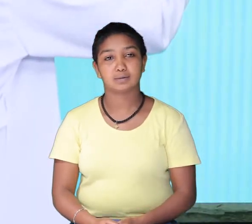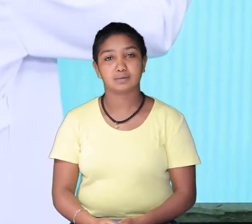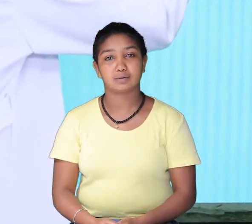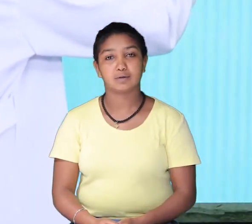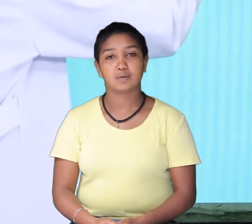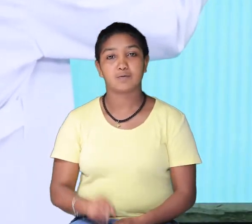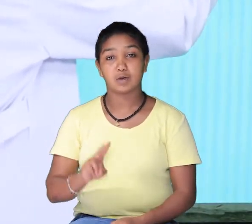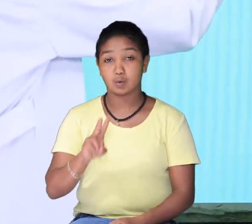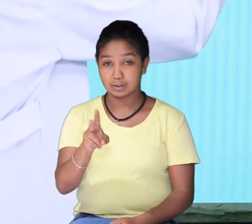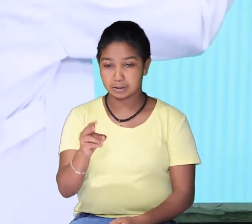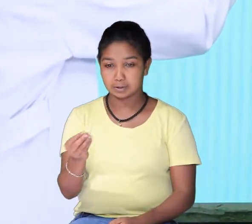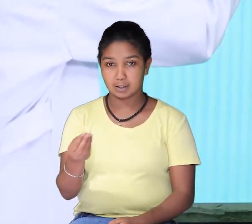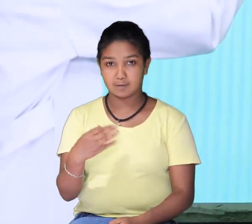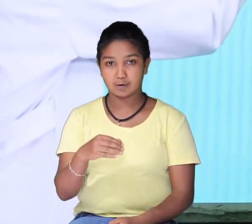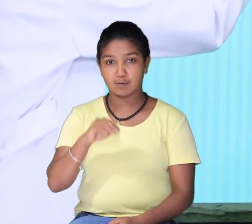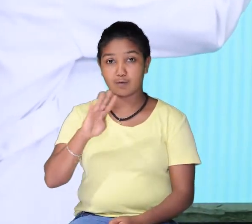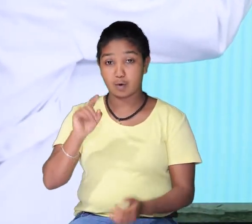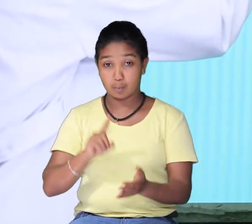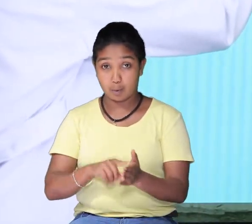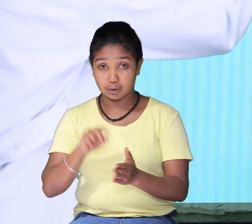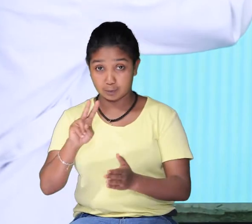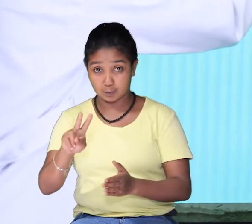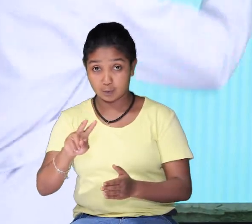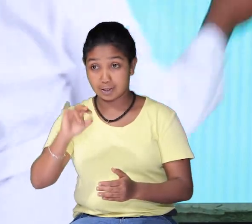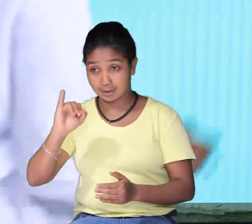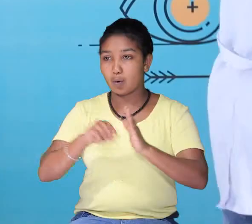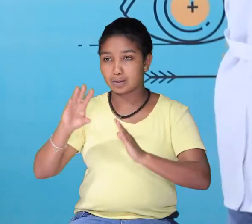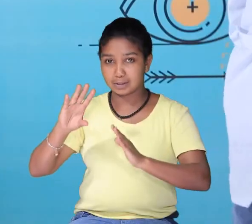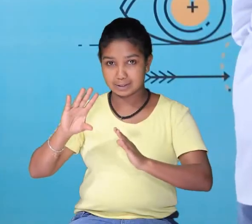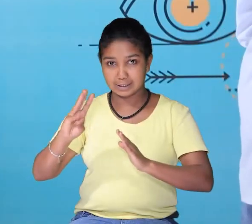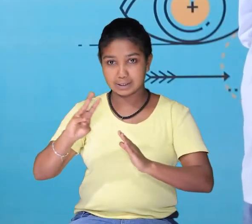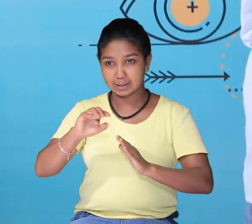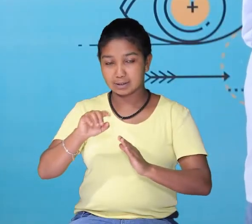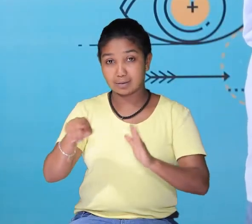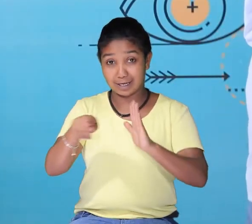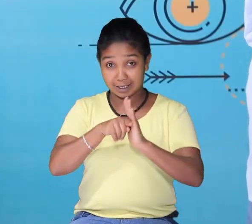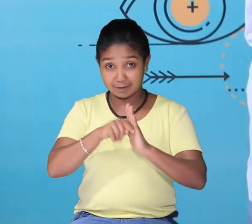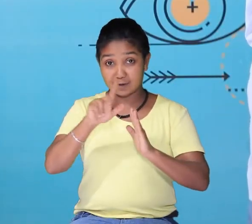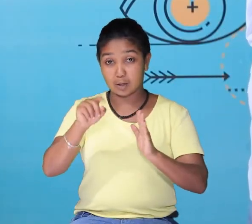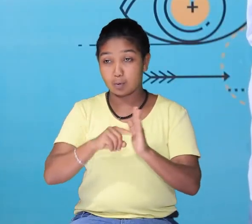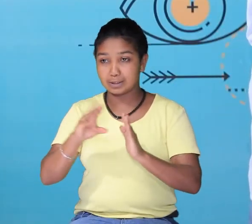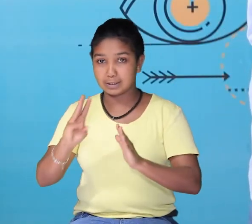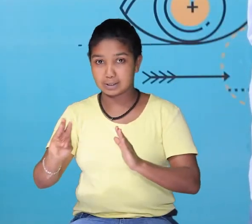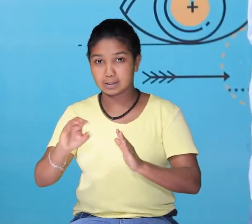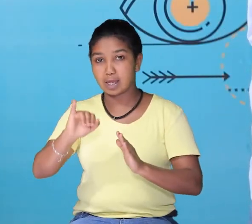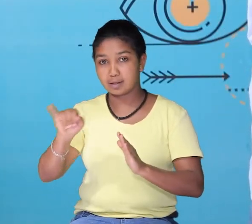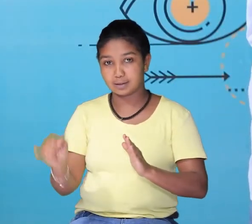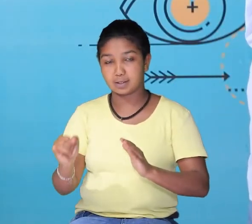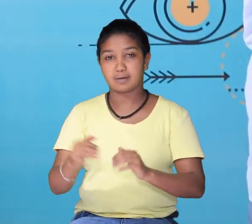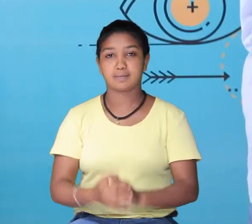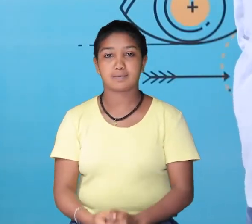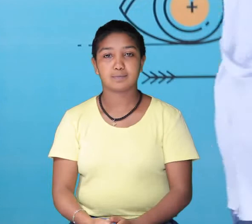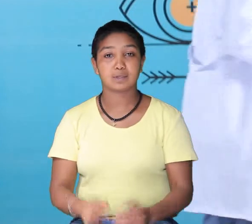The velocity is given to be 4.2 in the I, okay, minus 3.6 in the